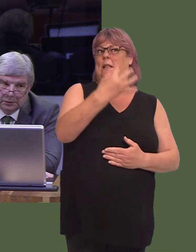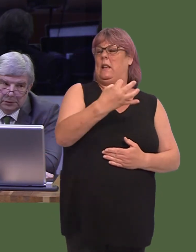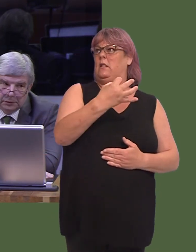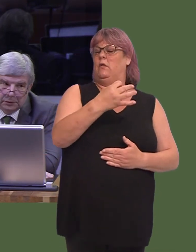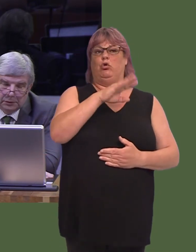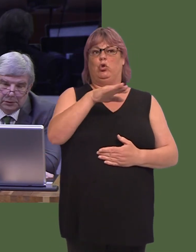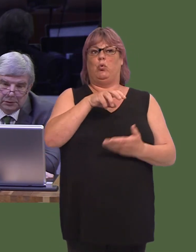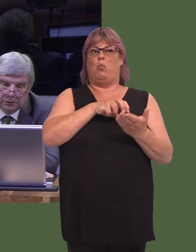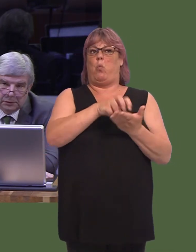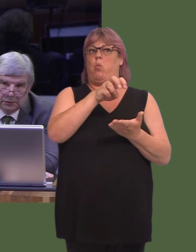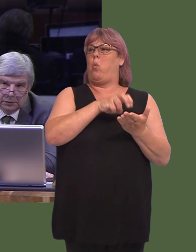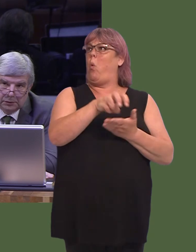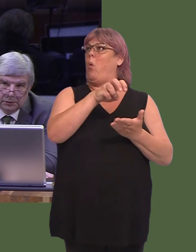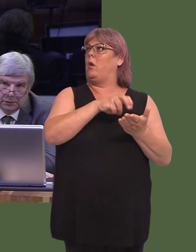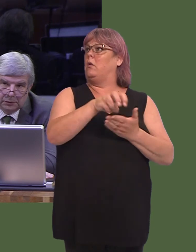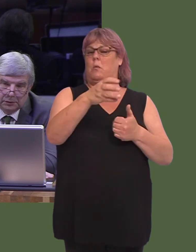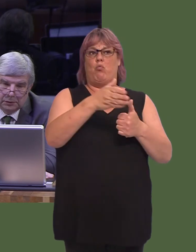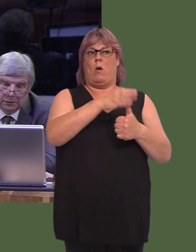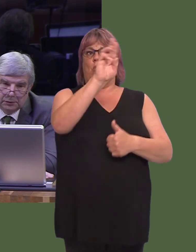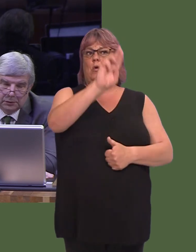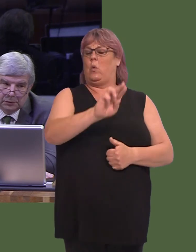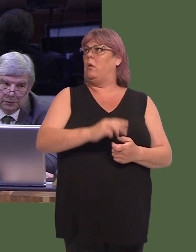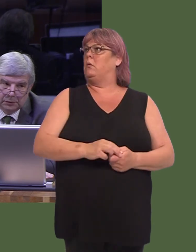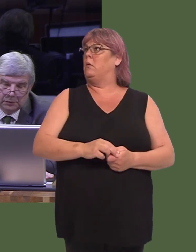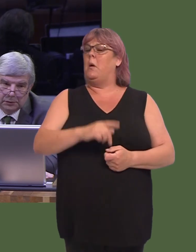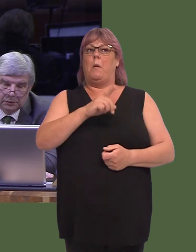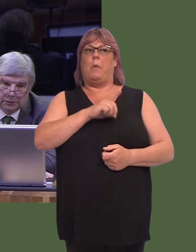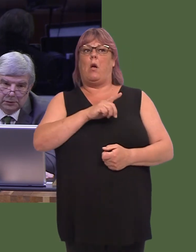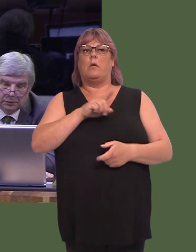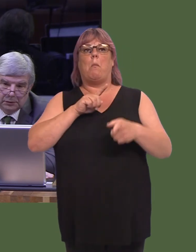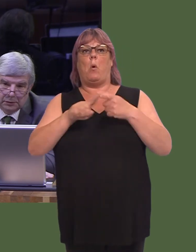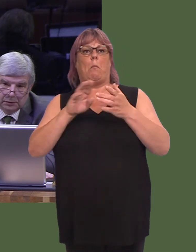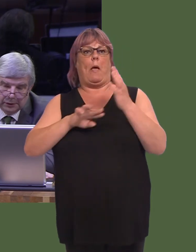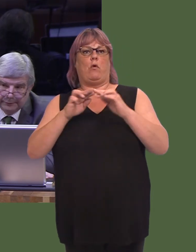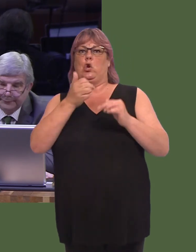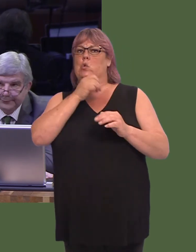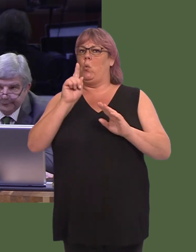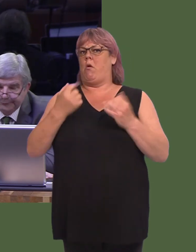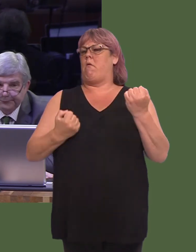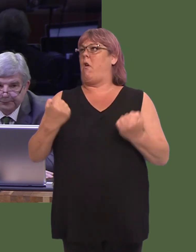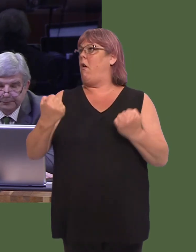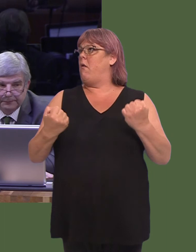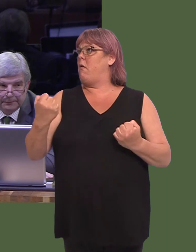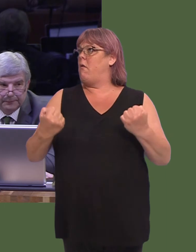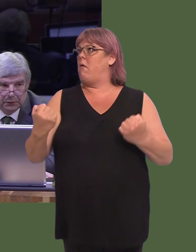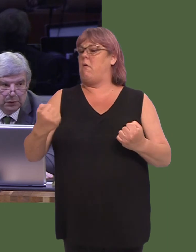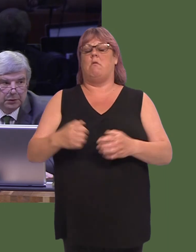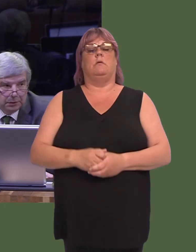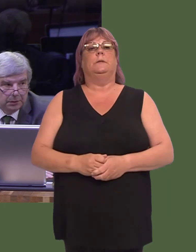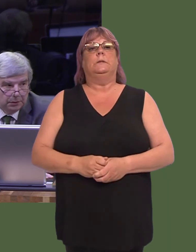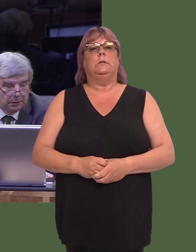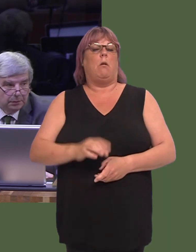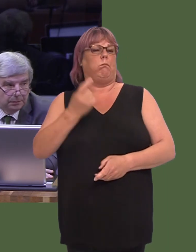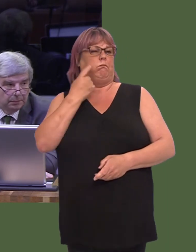only 25% travel to school, to primary school in that way. That's because the car has come to